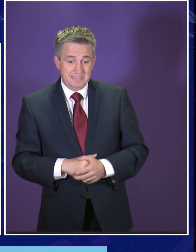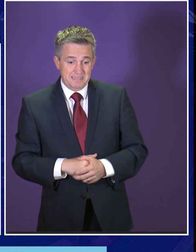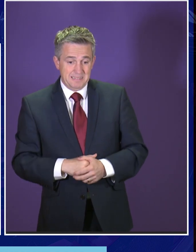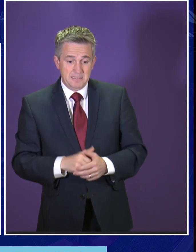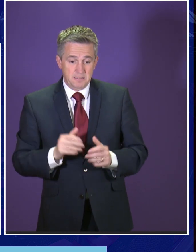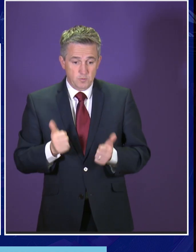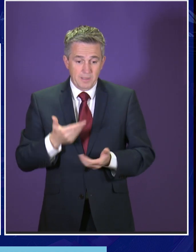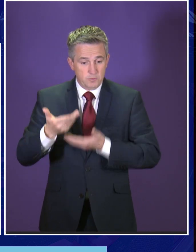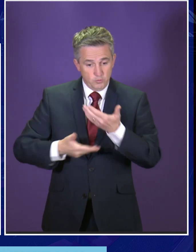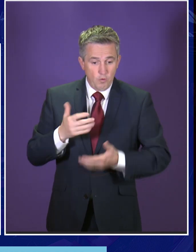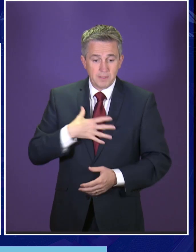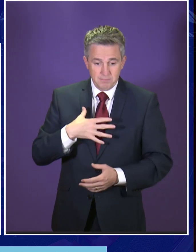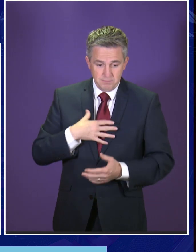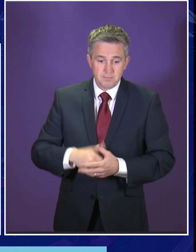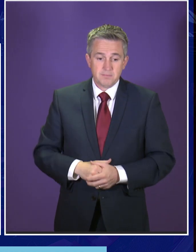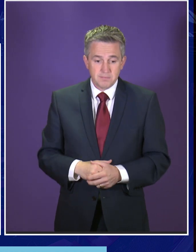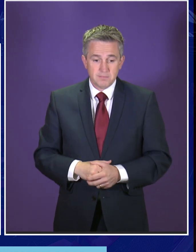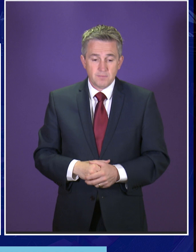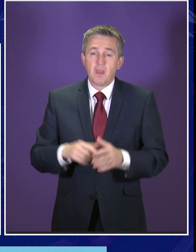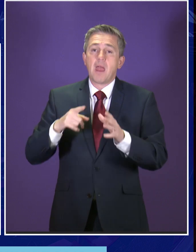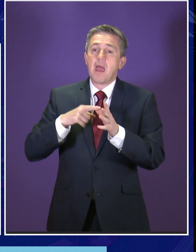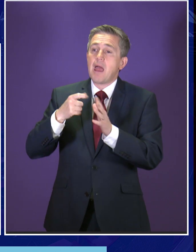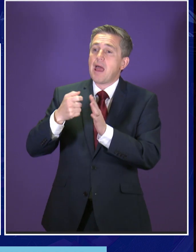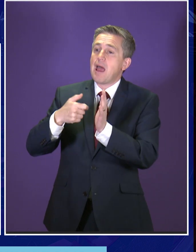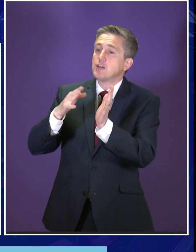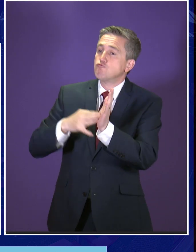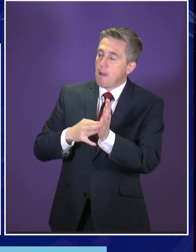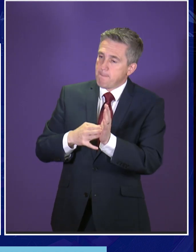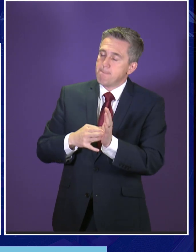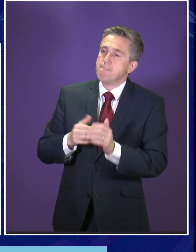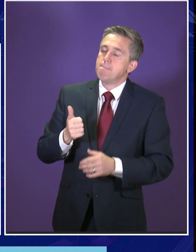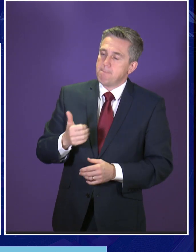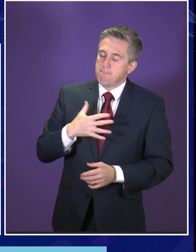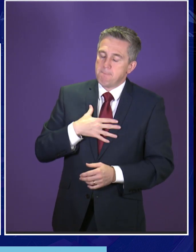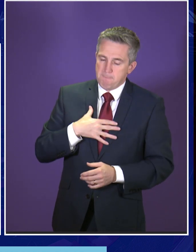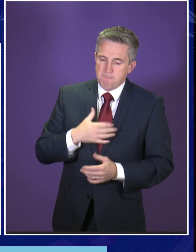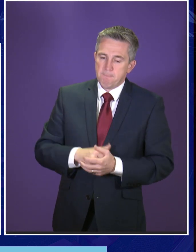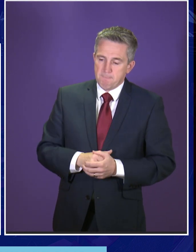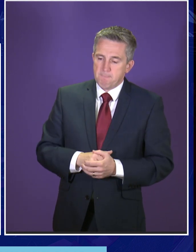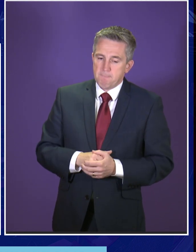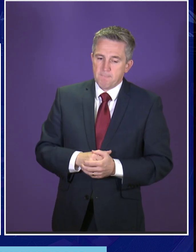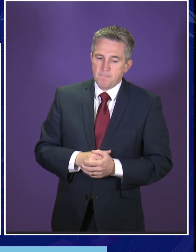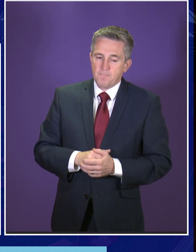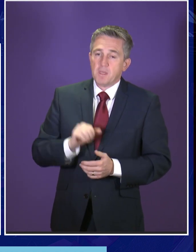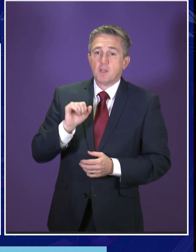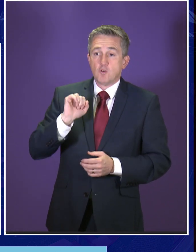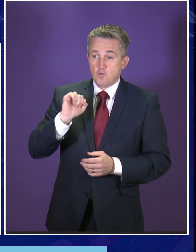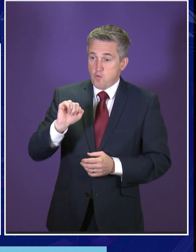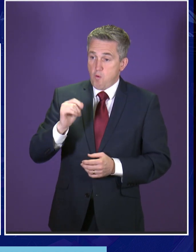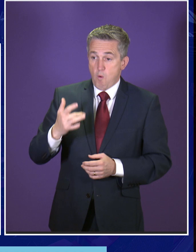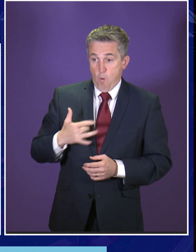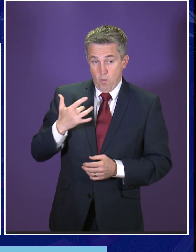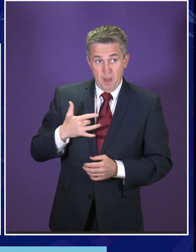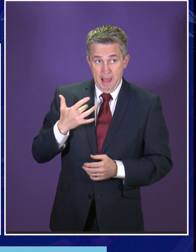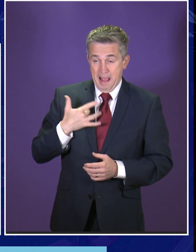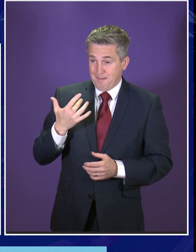It's quite a story. Akram, it's also, in a sense, the story of your own